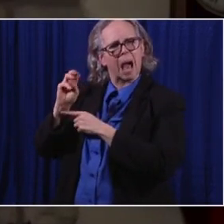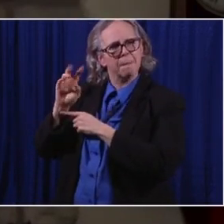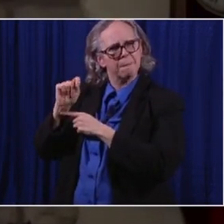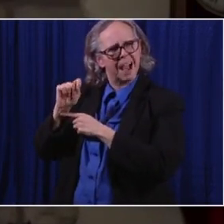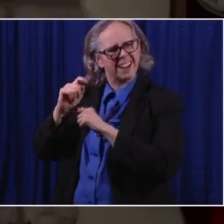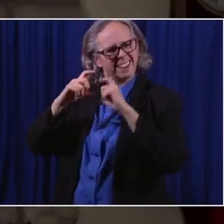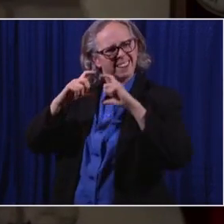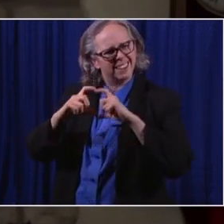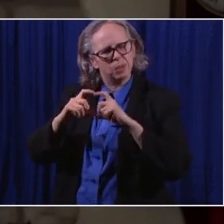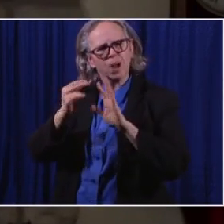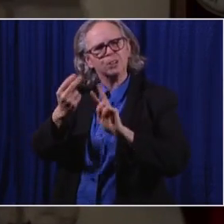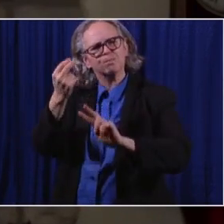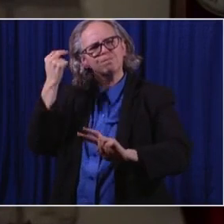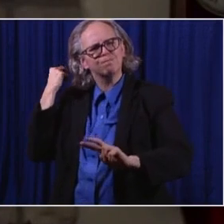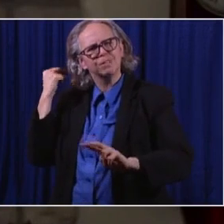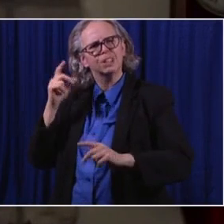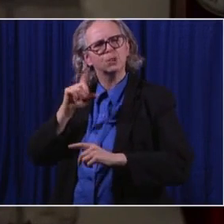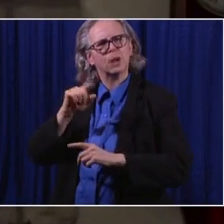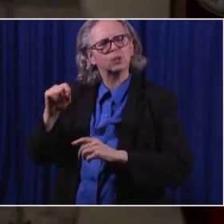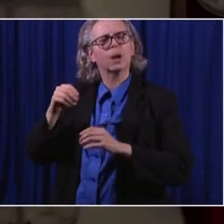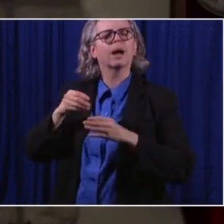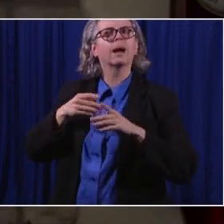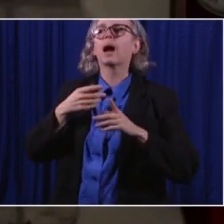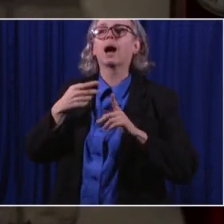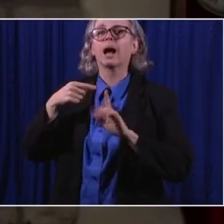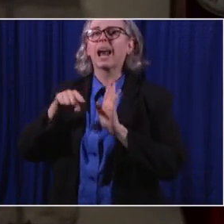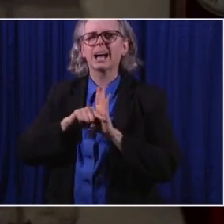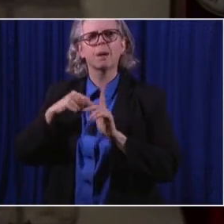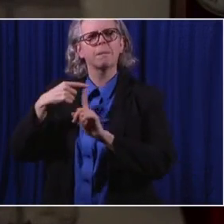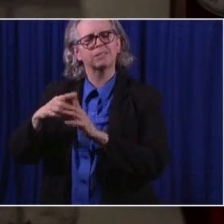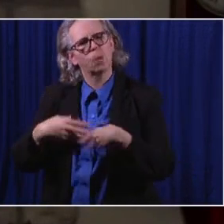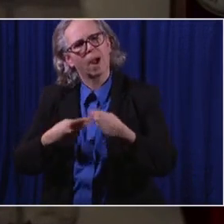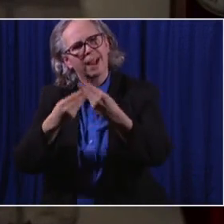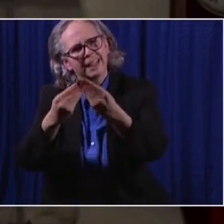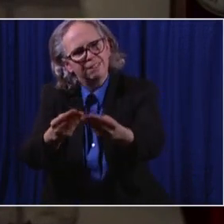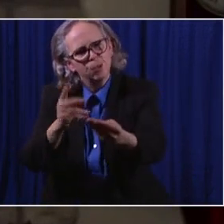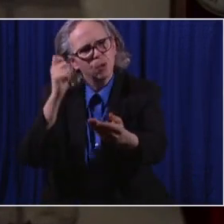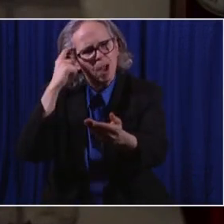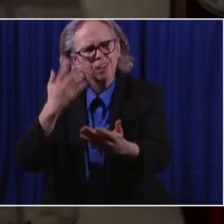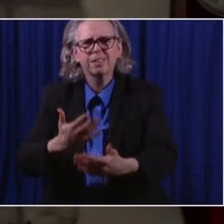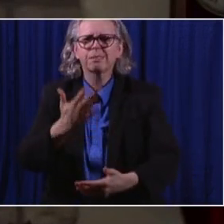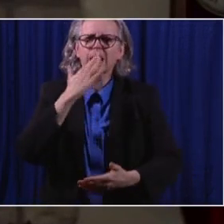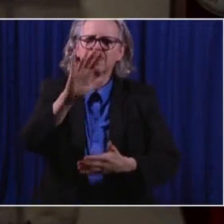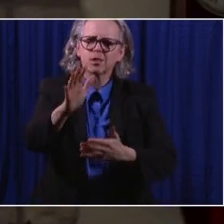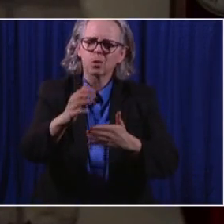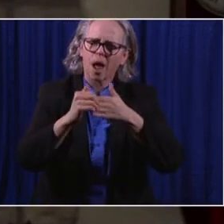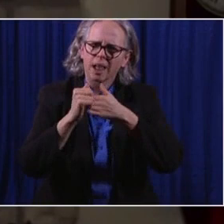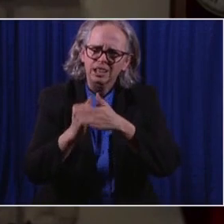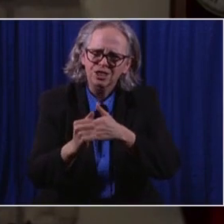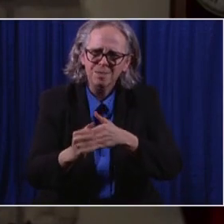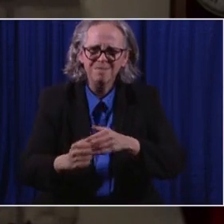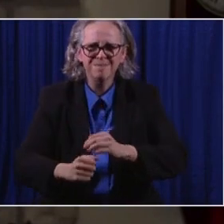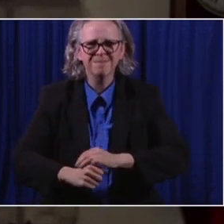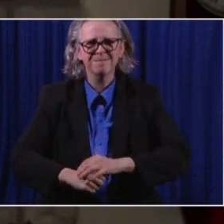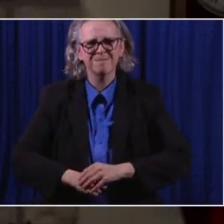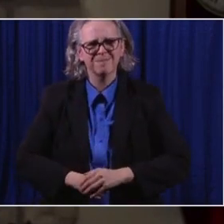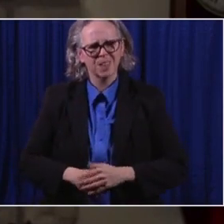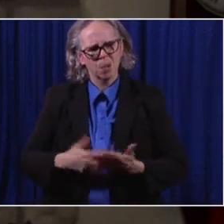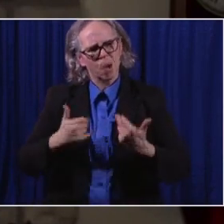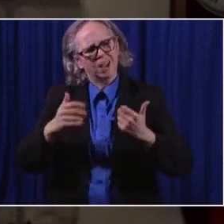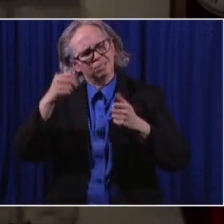way and to thank you for your leadership. But to try to remember you or try to remember 2020 in a positive